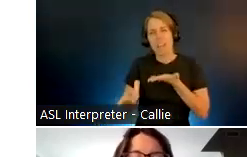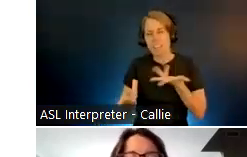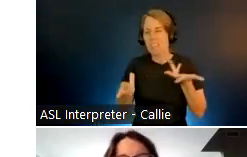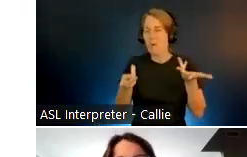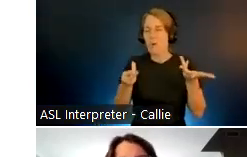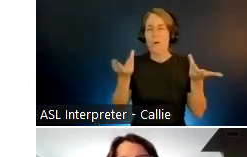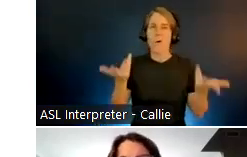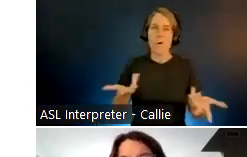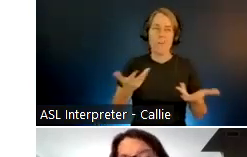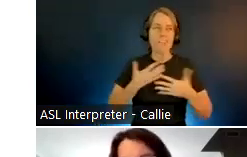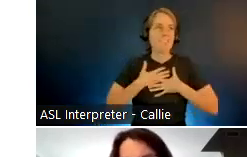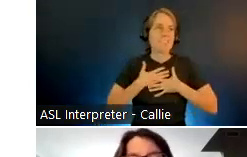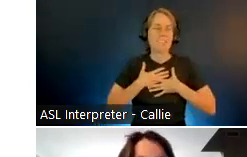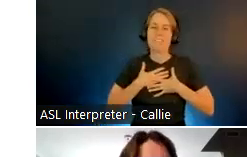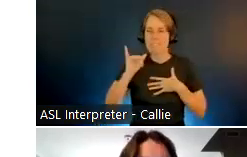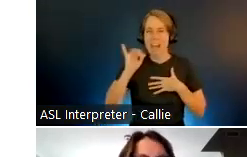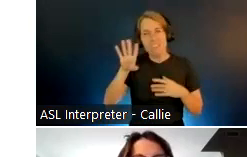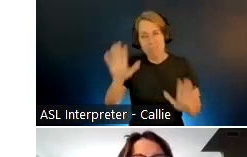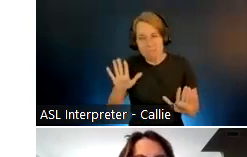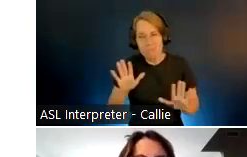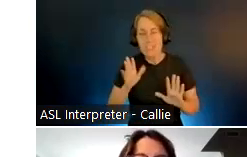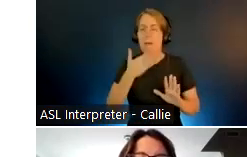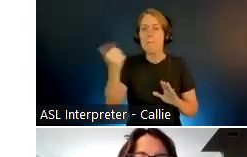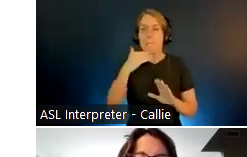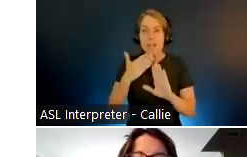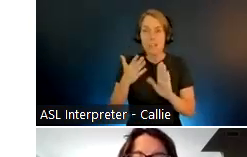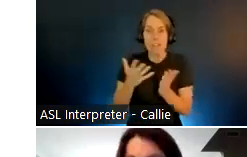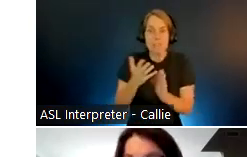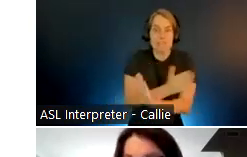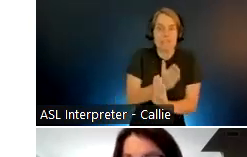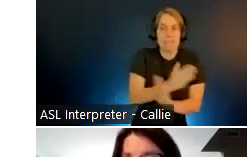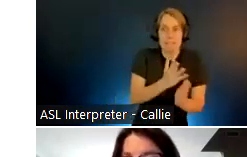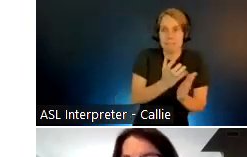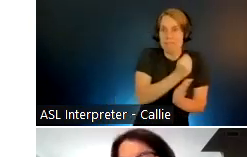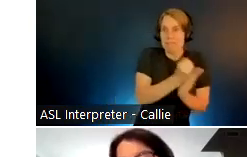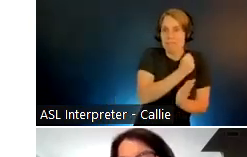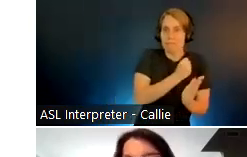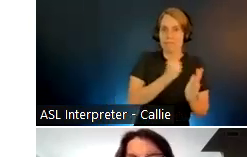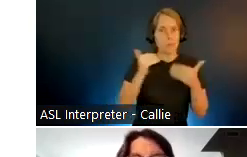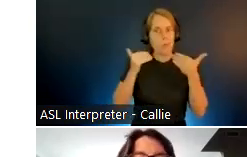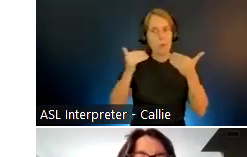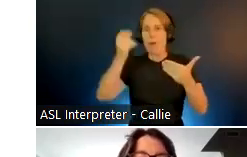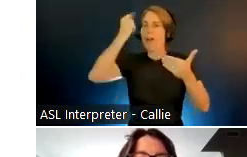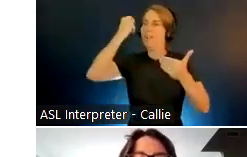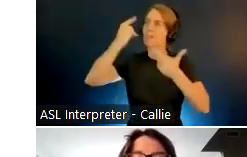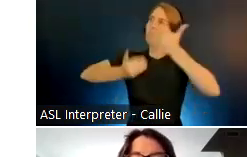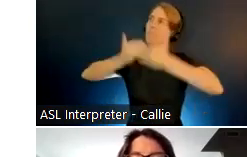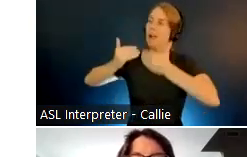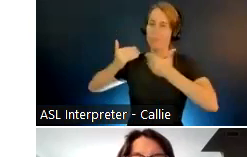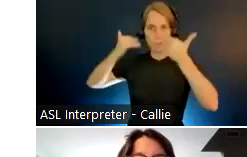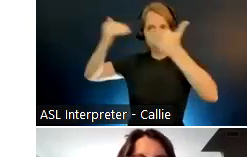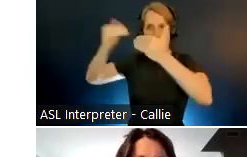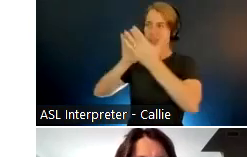classes so it's much better to go ahead and understand that process and go ahead and apply, even if you don't necessarily need those